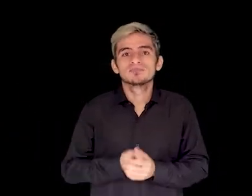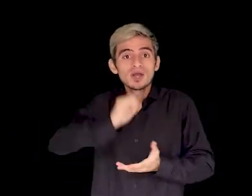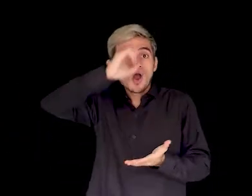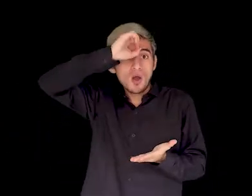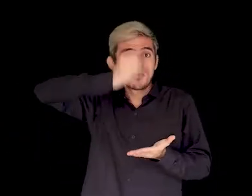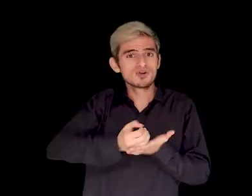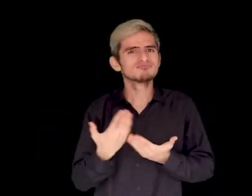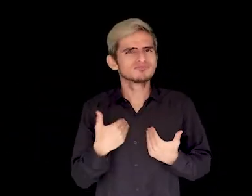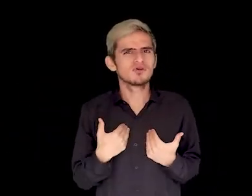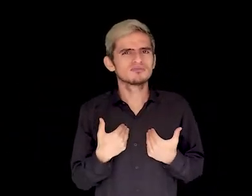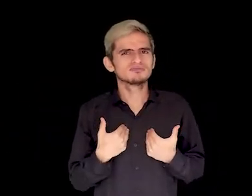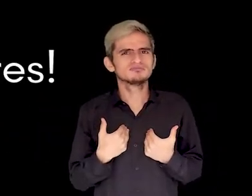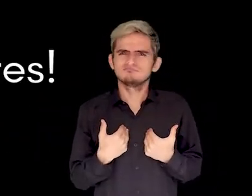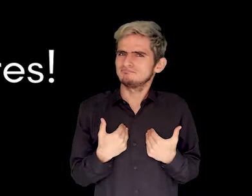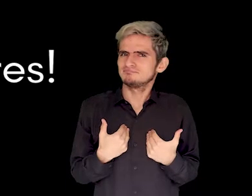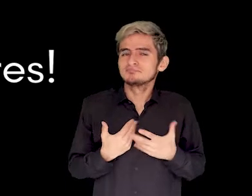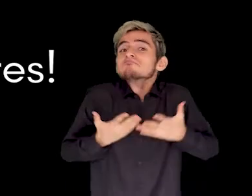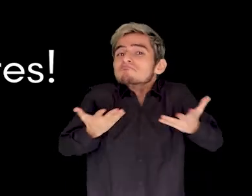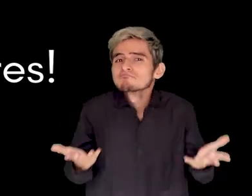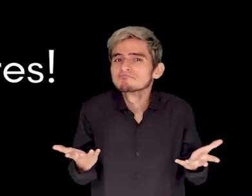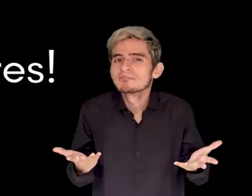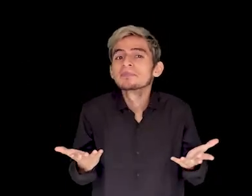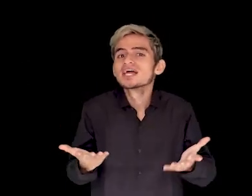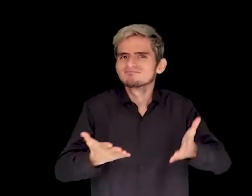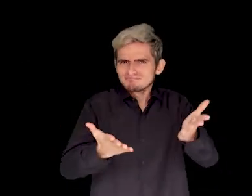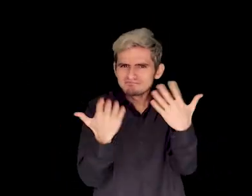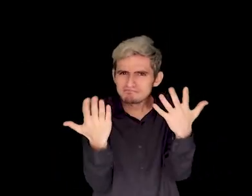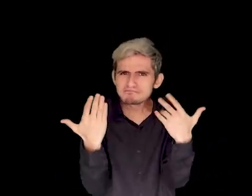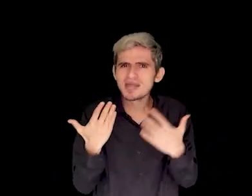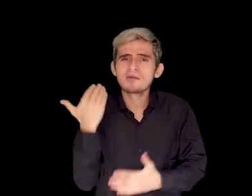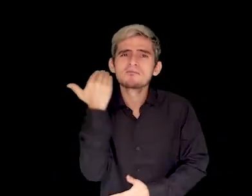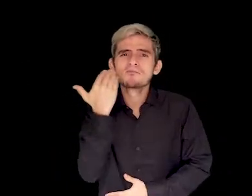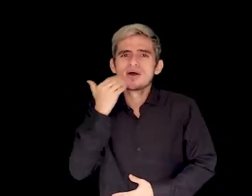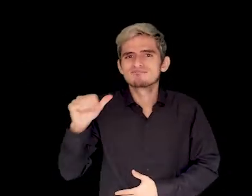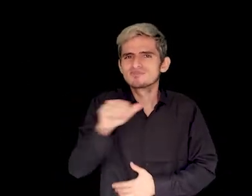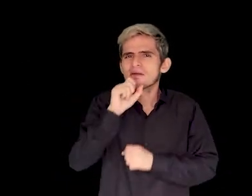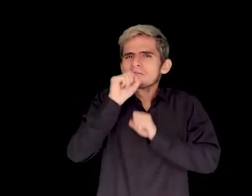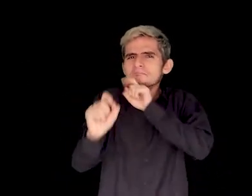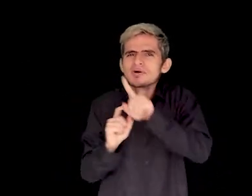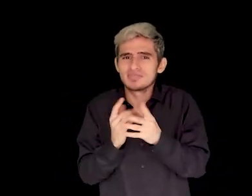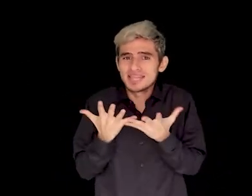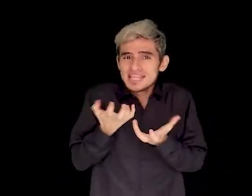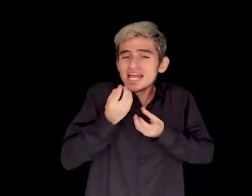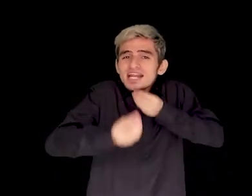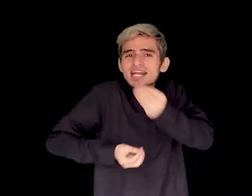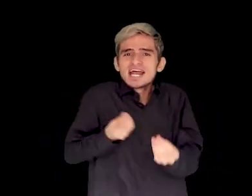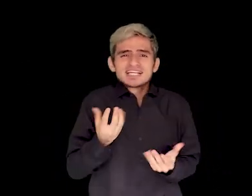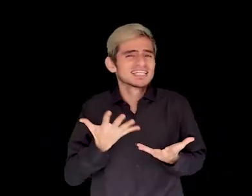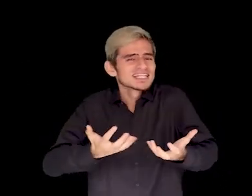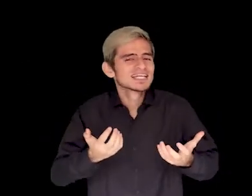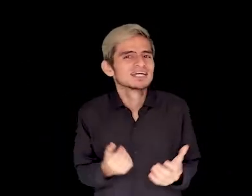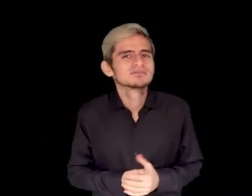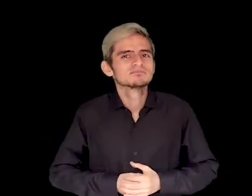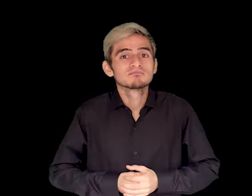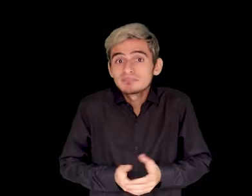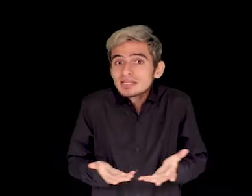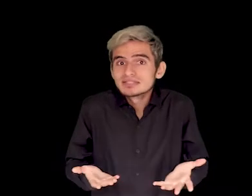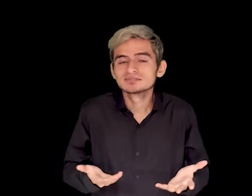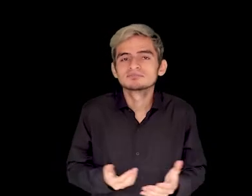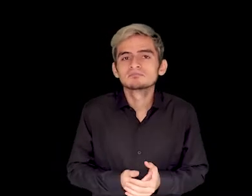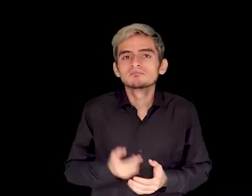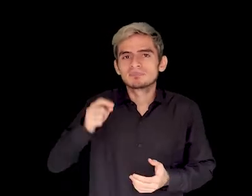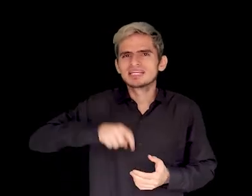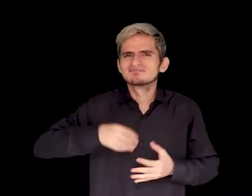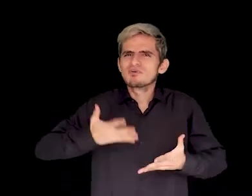And I just have to say that we don't have to encourage women. There are lots of women making films and who want to make